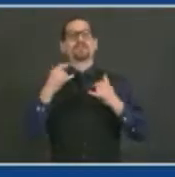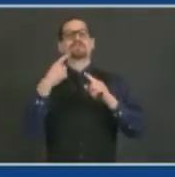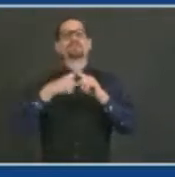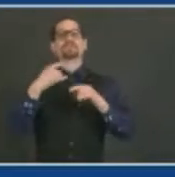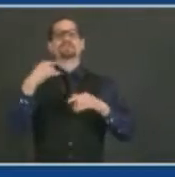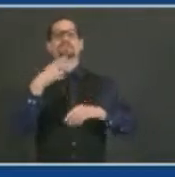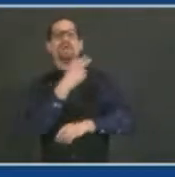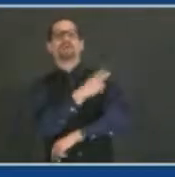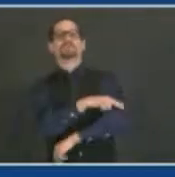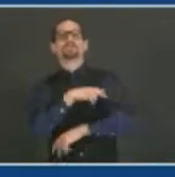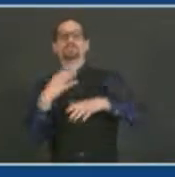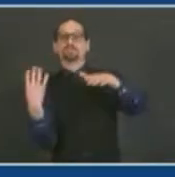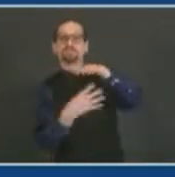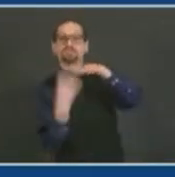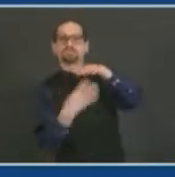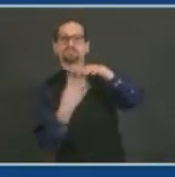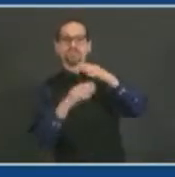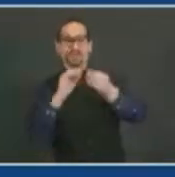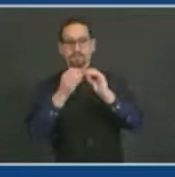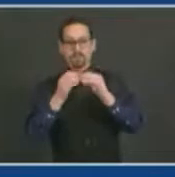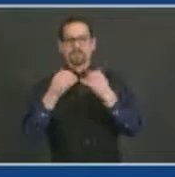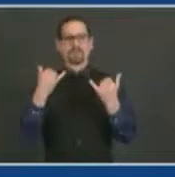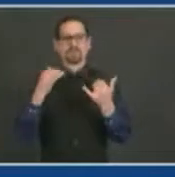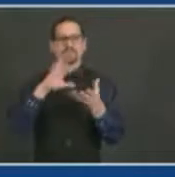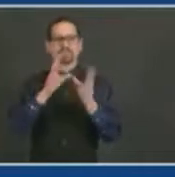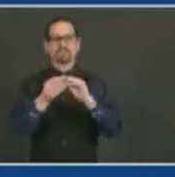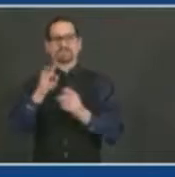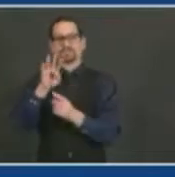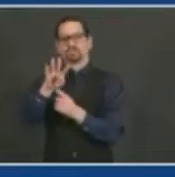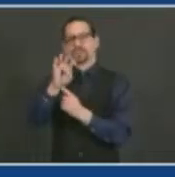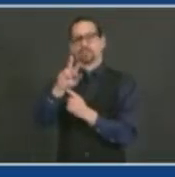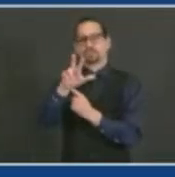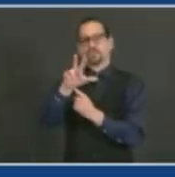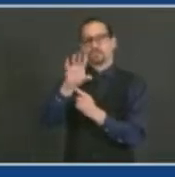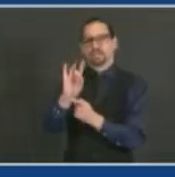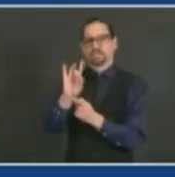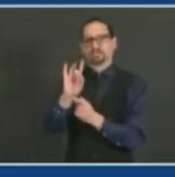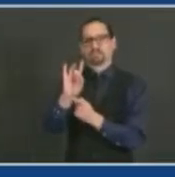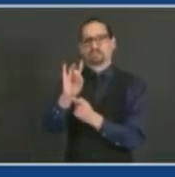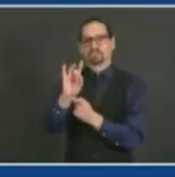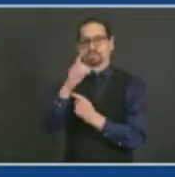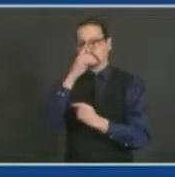238, is half what it was at points in just December.